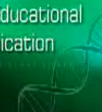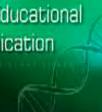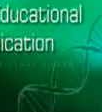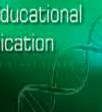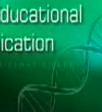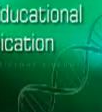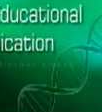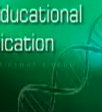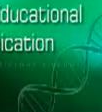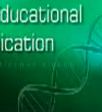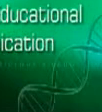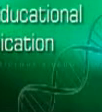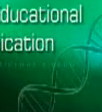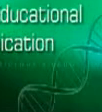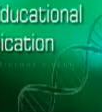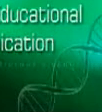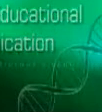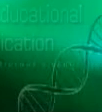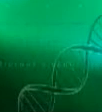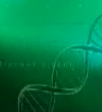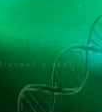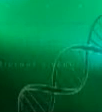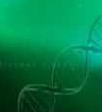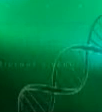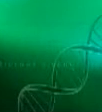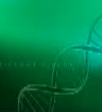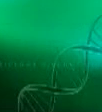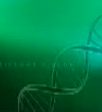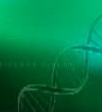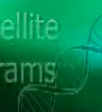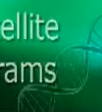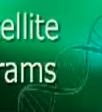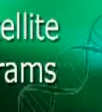Ethiopian Educational Information and Communication Technology presents